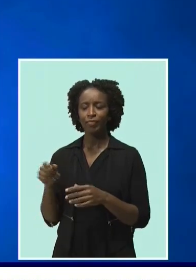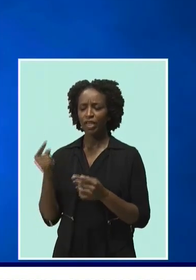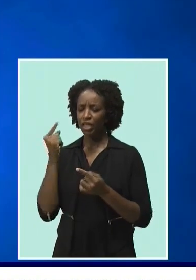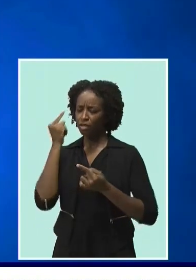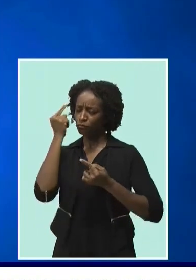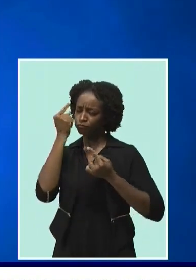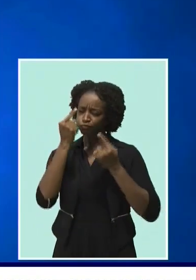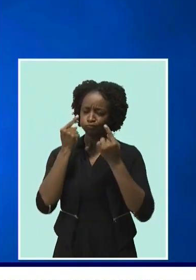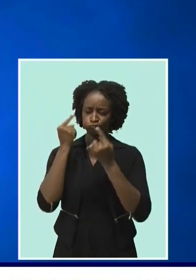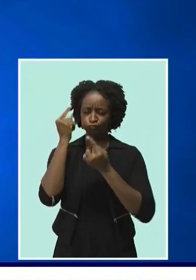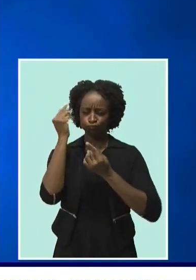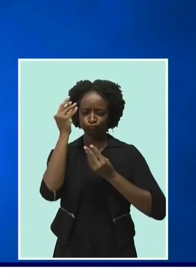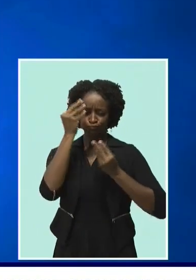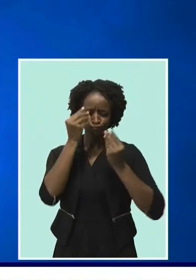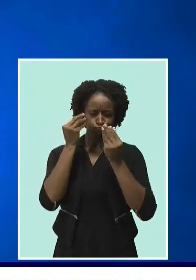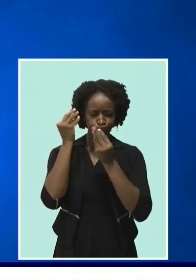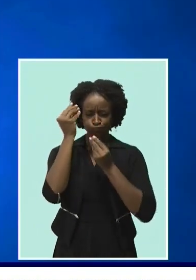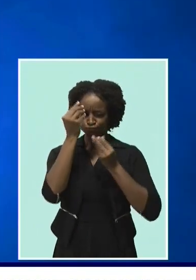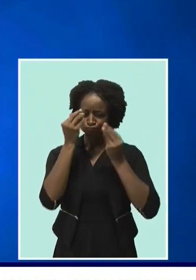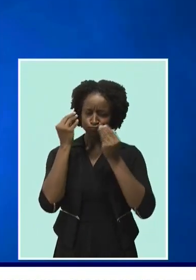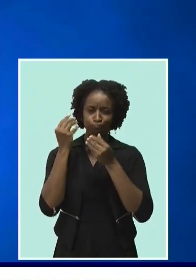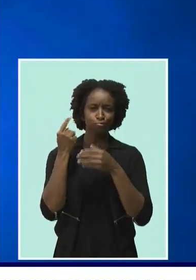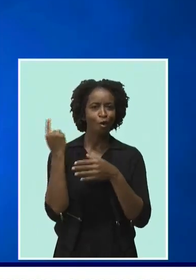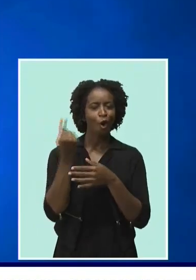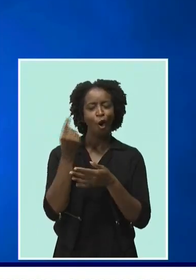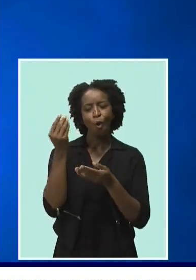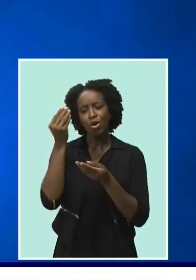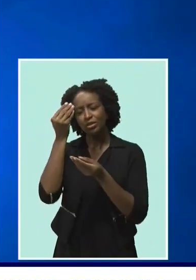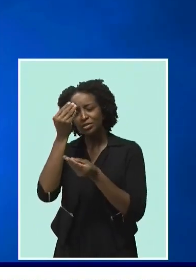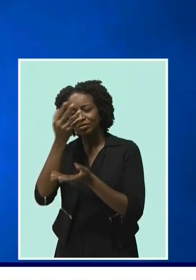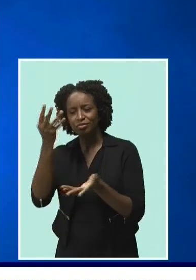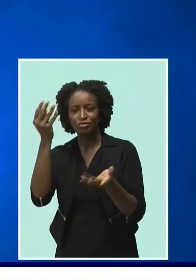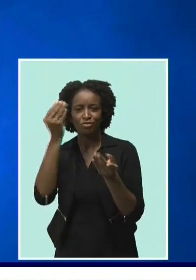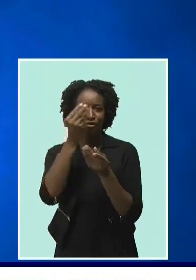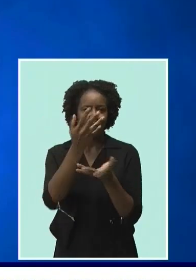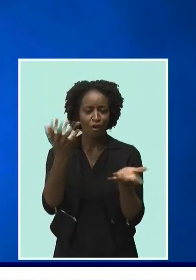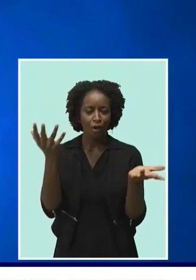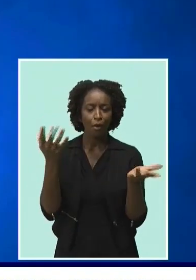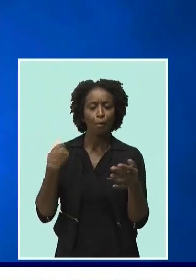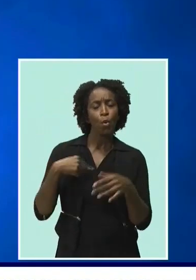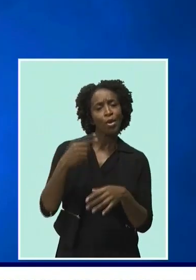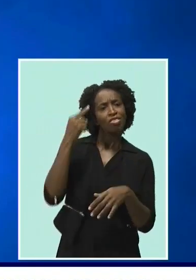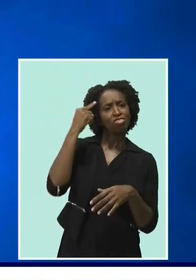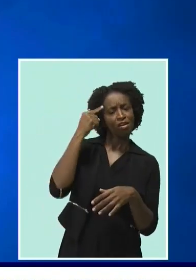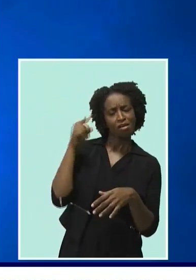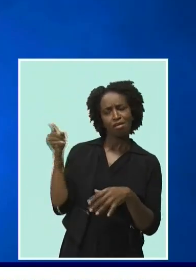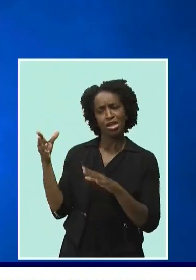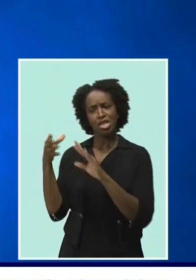that he did, always sharing a different perspective that we may not have considered.